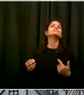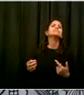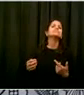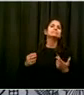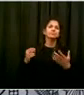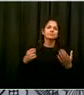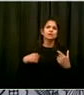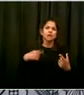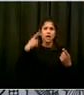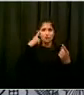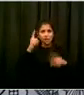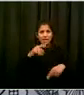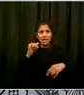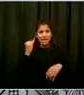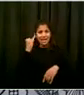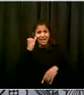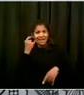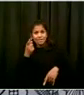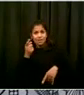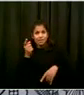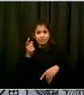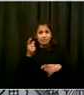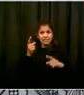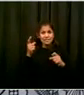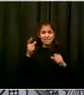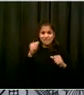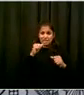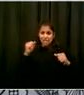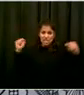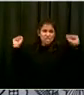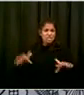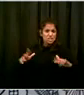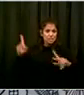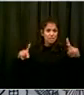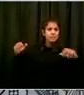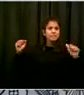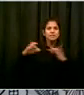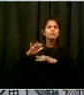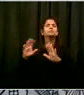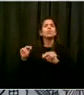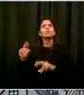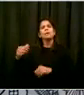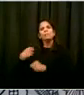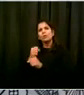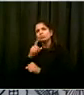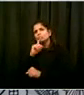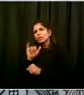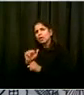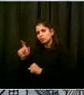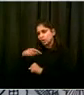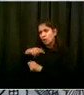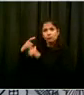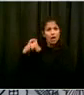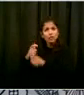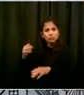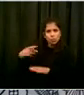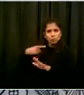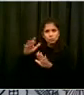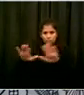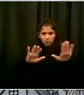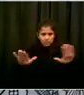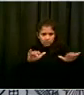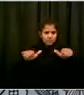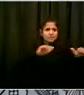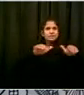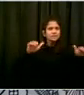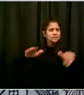ample information, education. People will be told very clearly how they need to comport themselves. NYPD will give clear